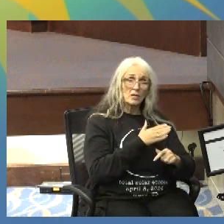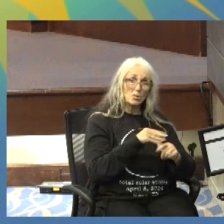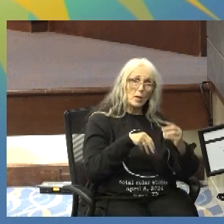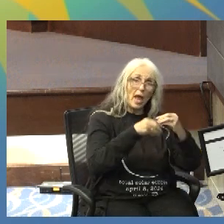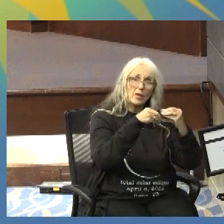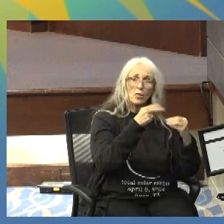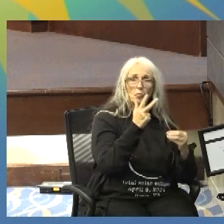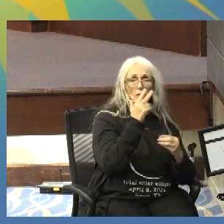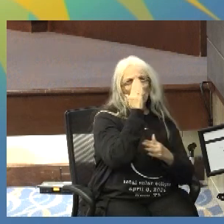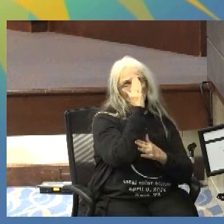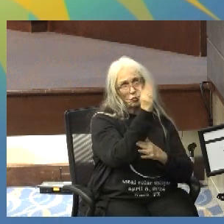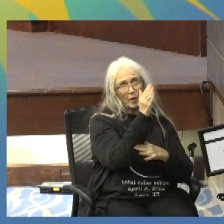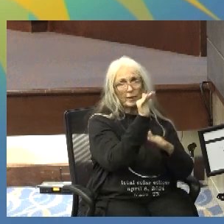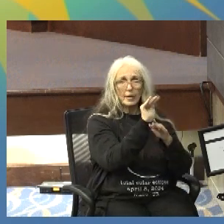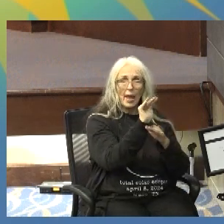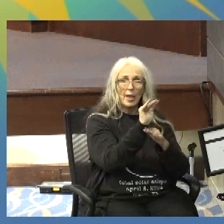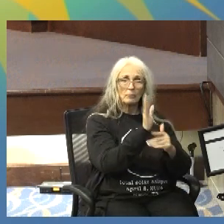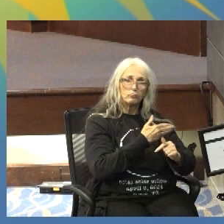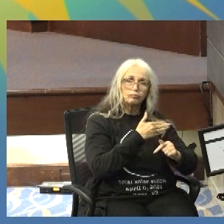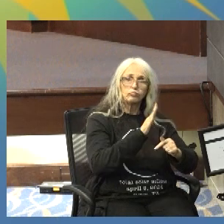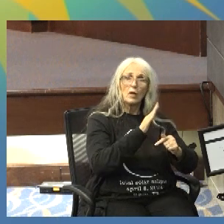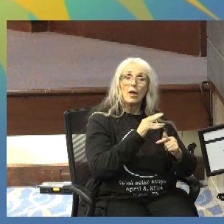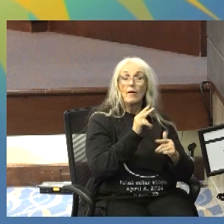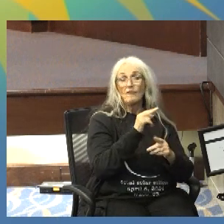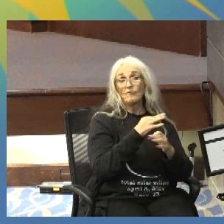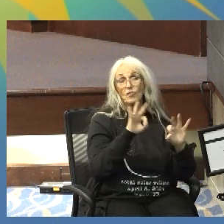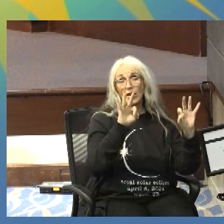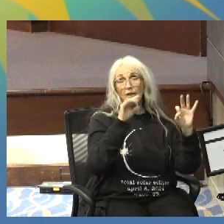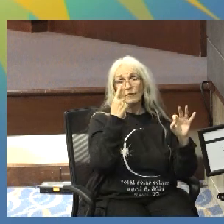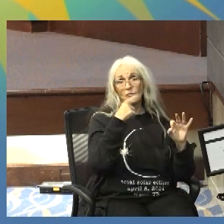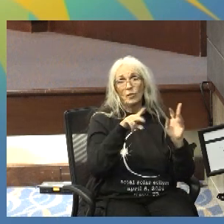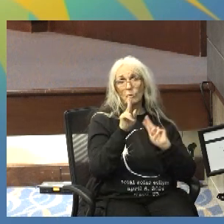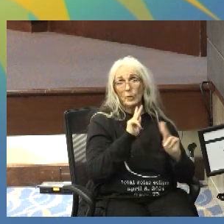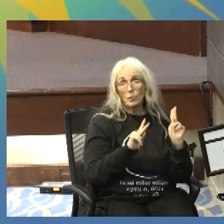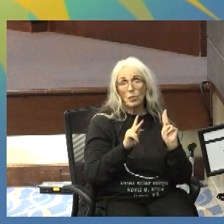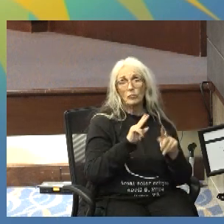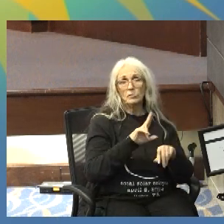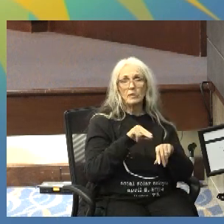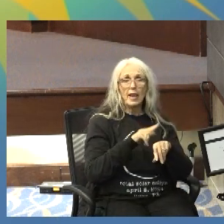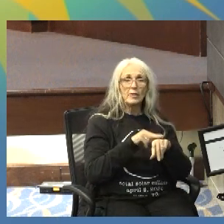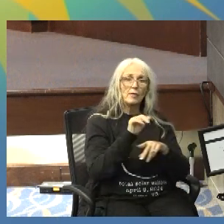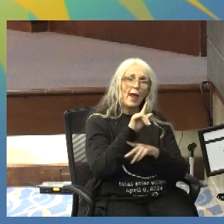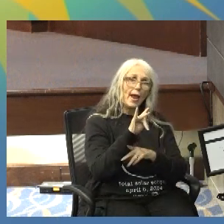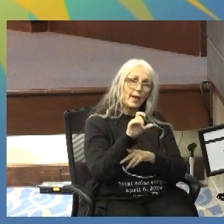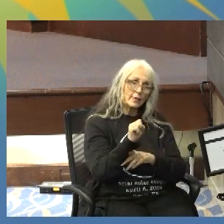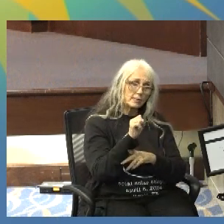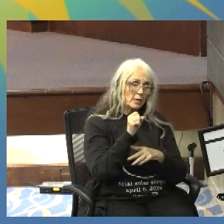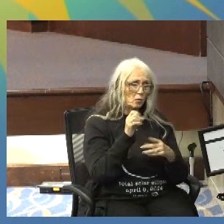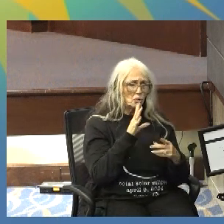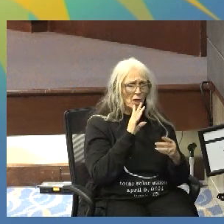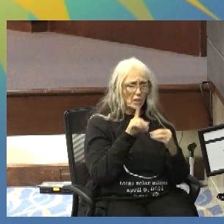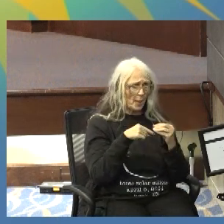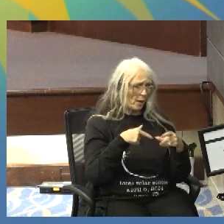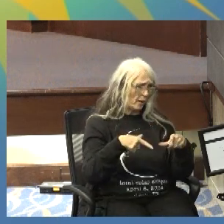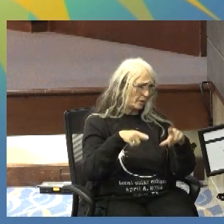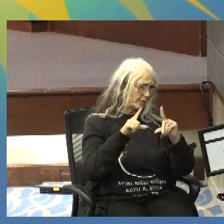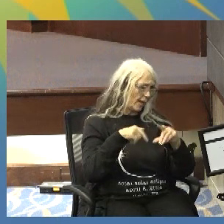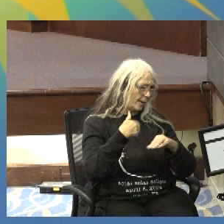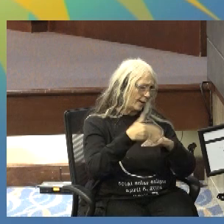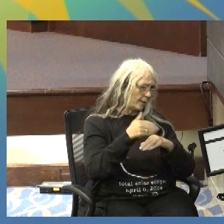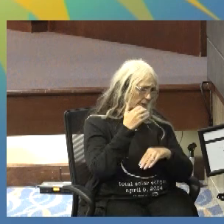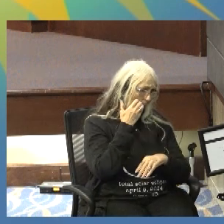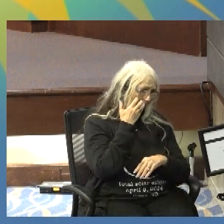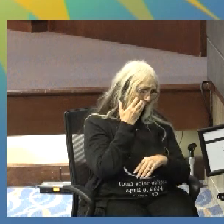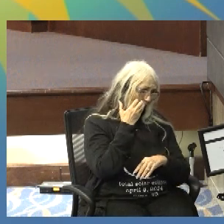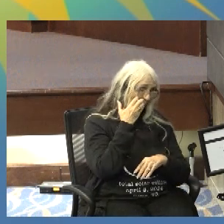with three straight nights of concerts that will be free to the public with some national acts that I'll talk about on the next slide.